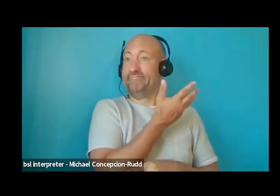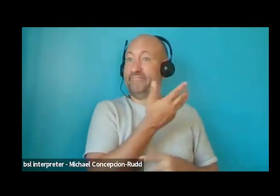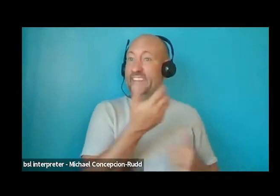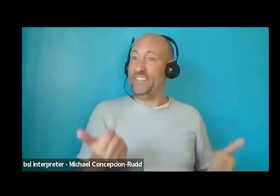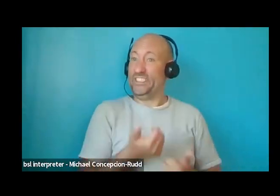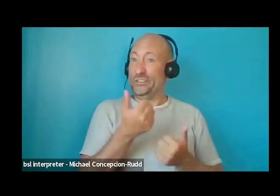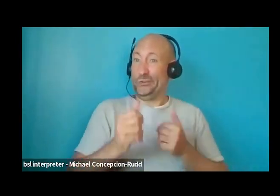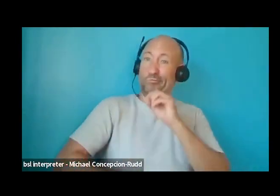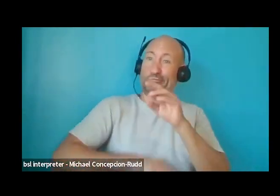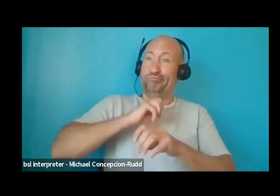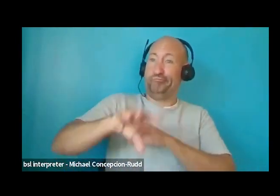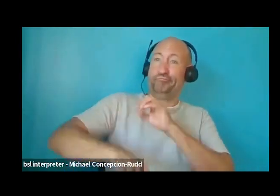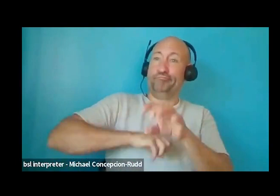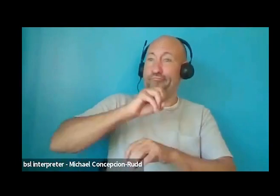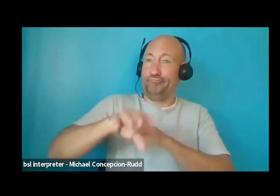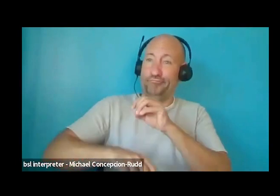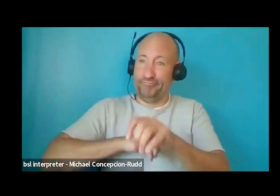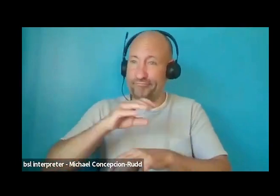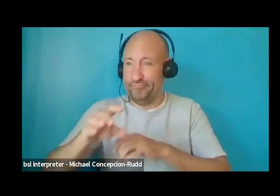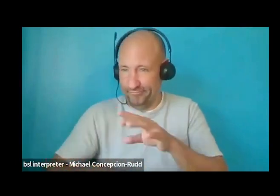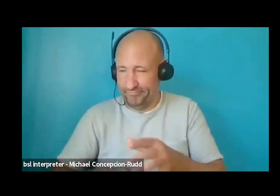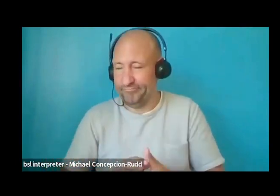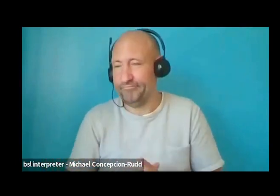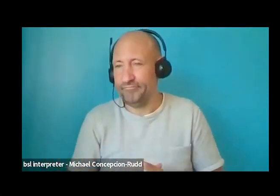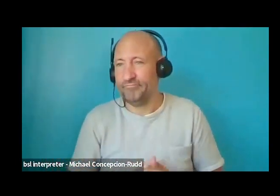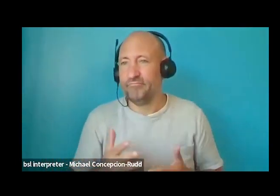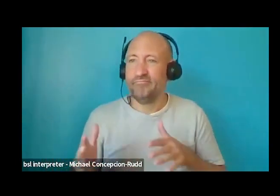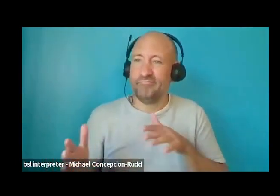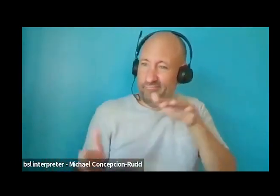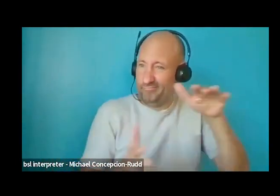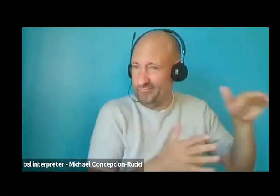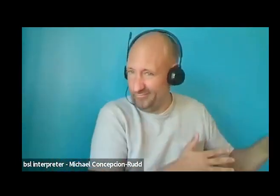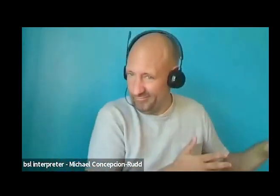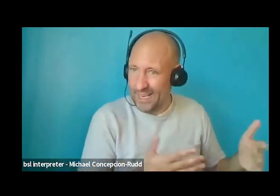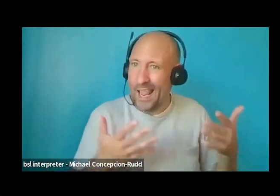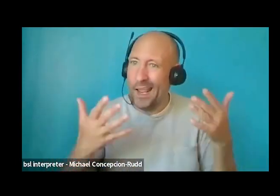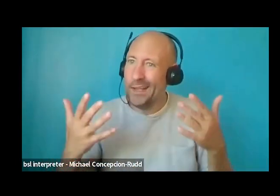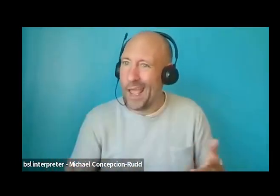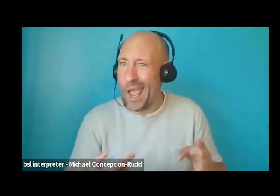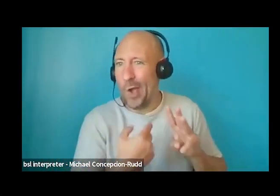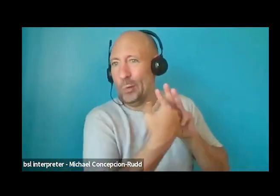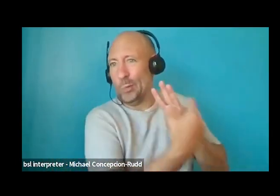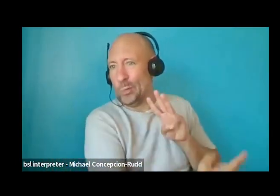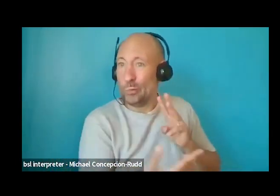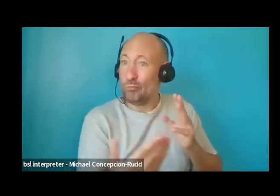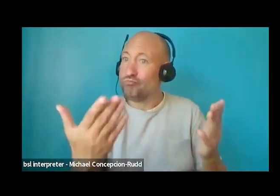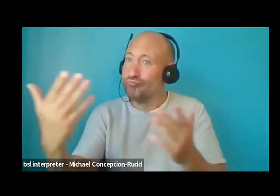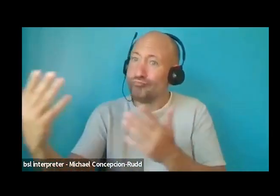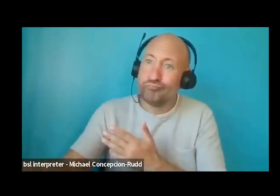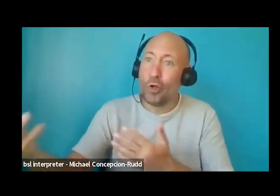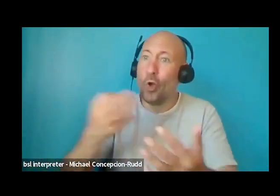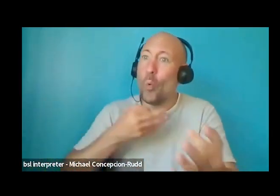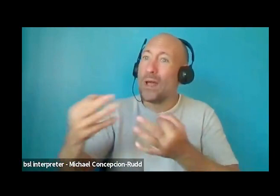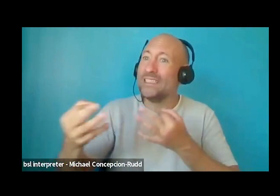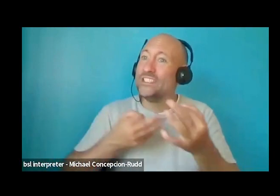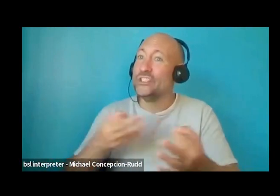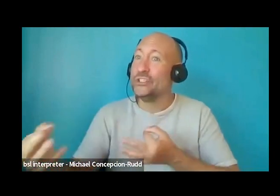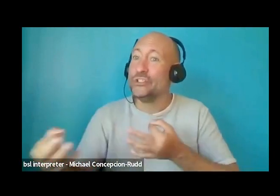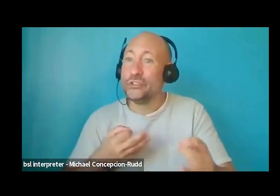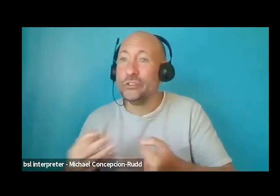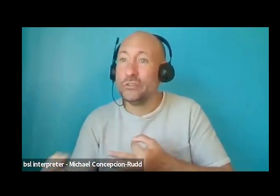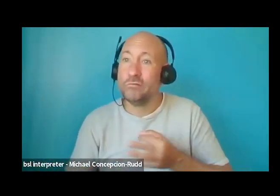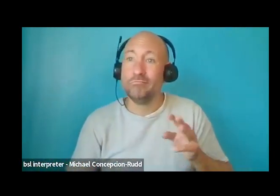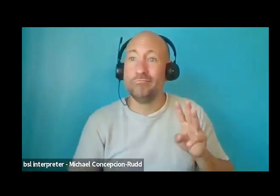wanted to say formally to you. So I'd like to move over to the Q&A. So I'd like to